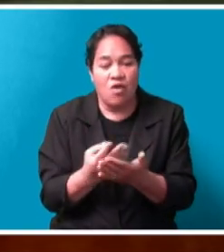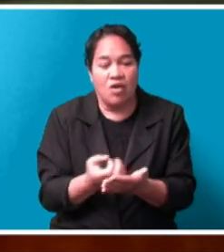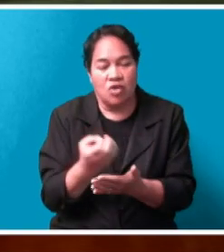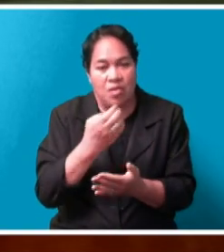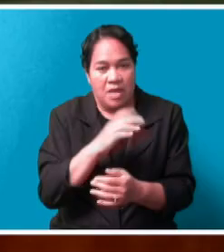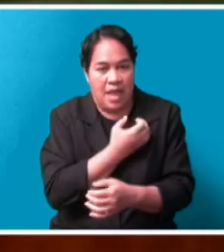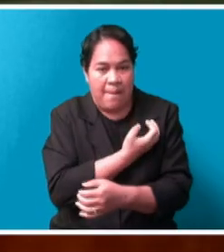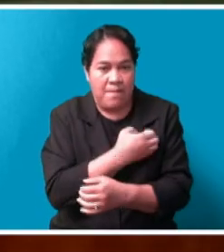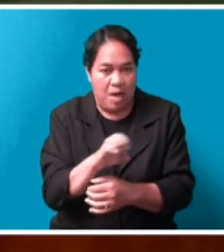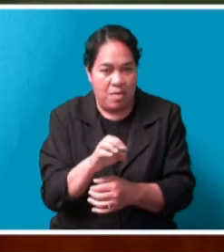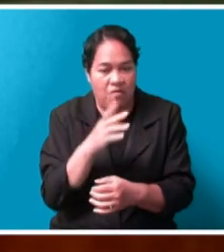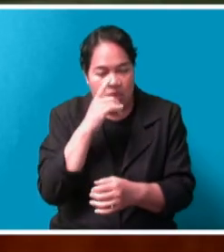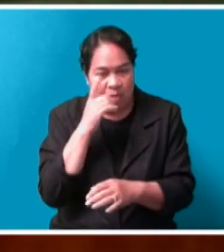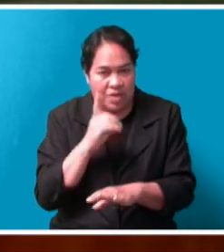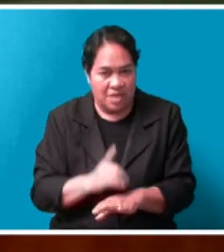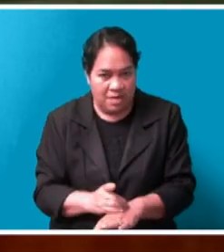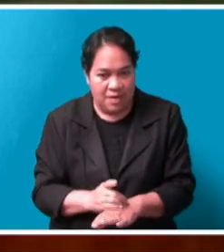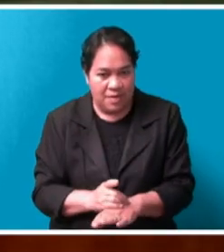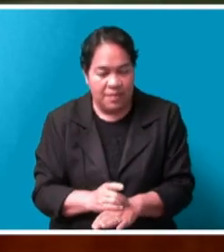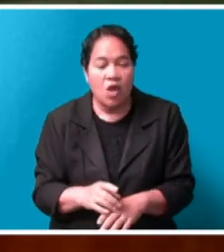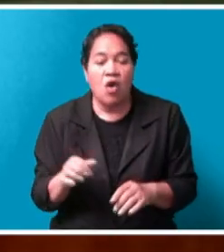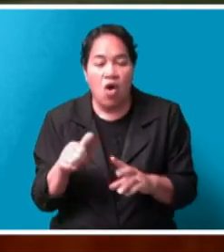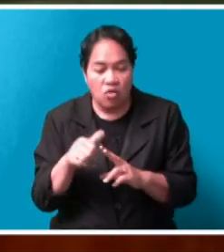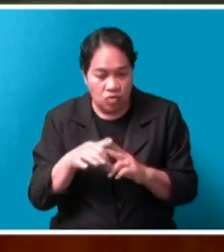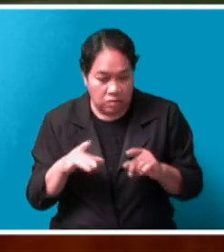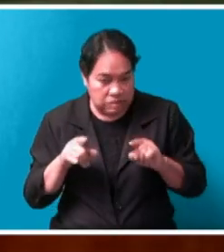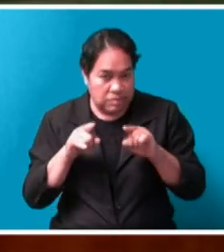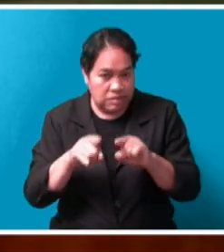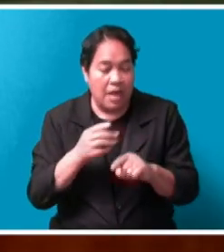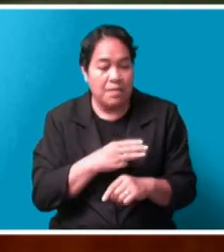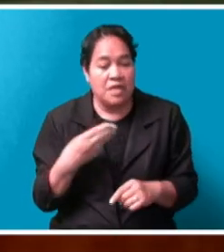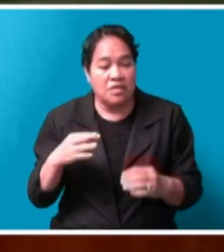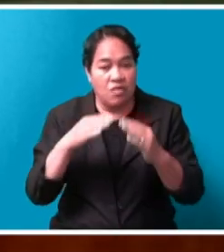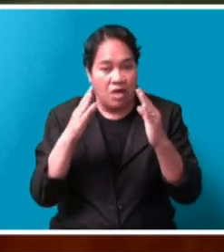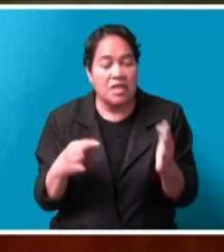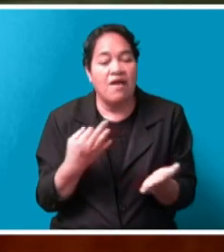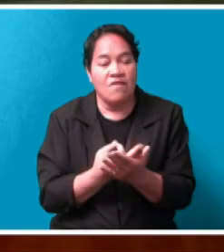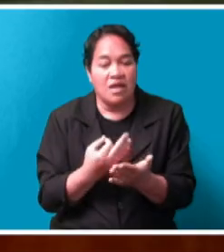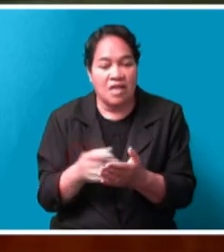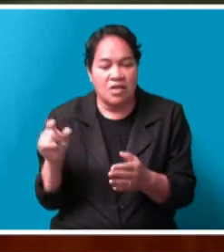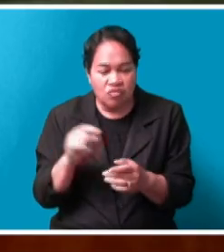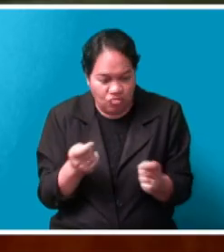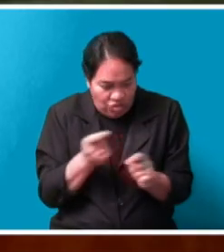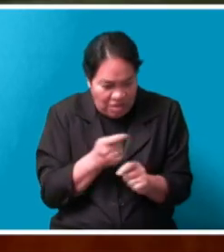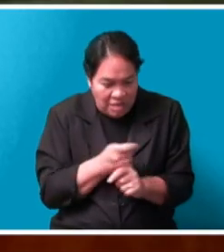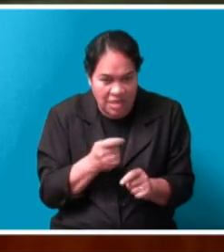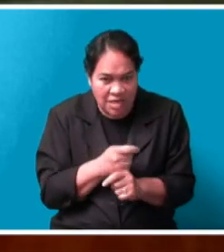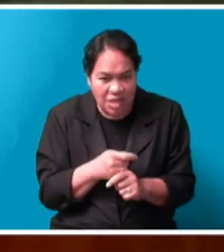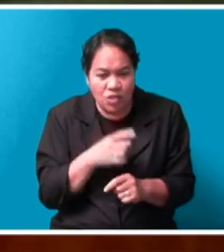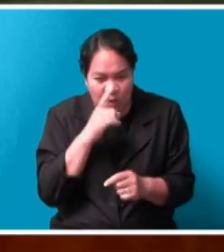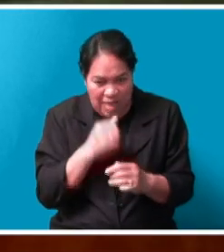with disabilities. Simultaneously, the Ministry of Housing actively funds the retrofitting of homes to accommodate disabled